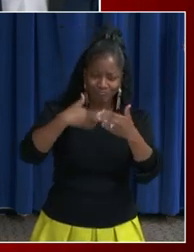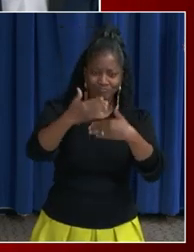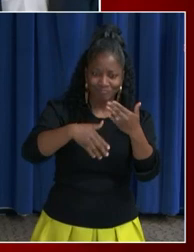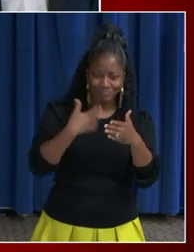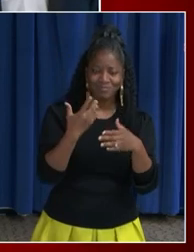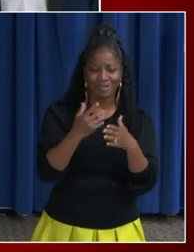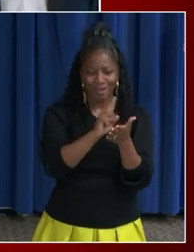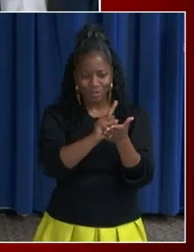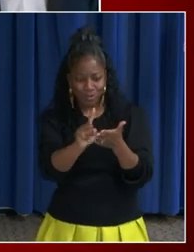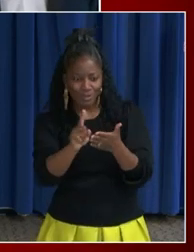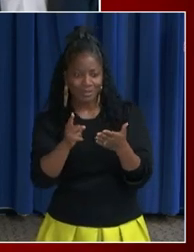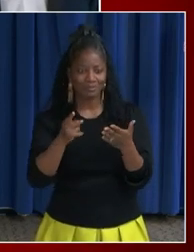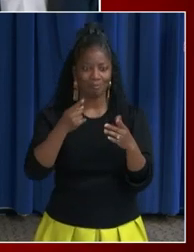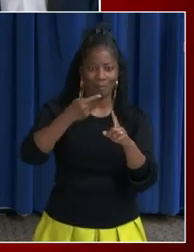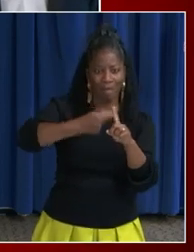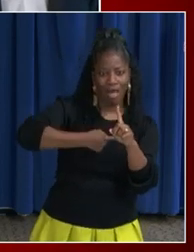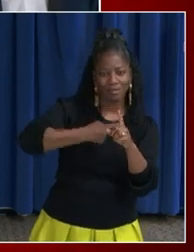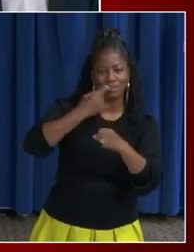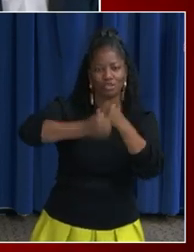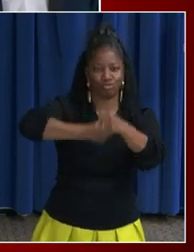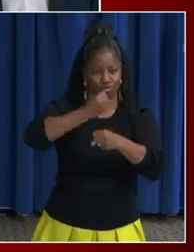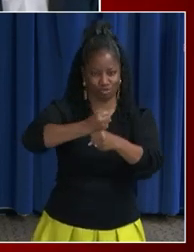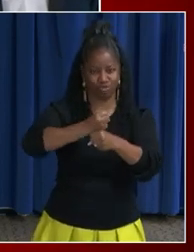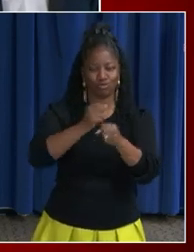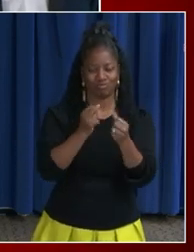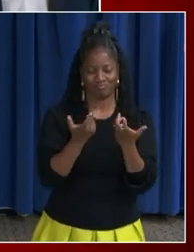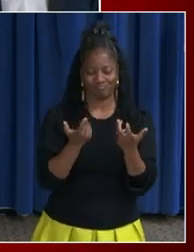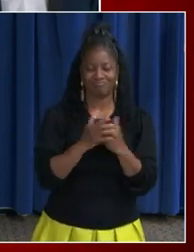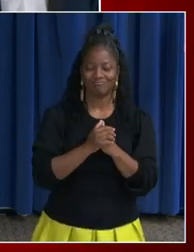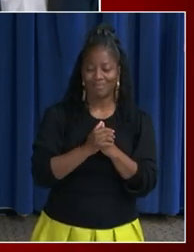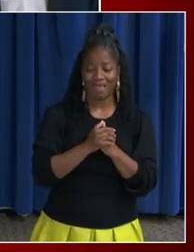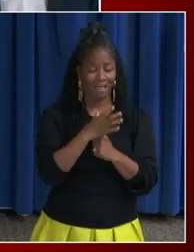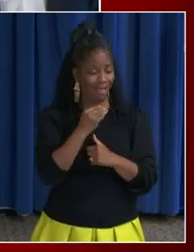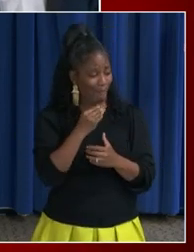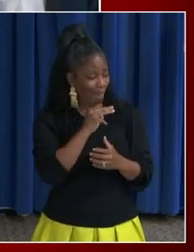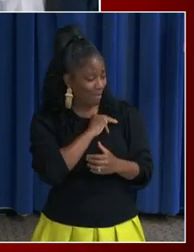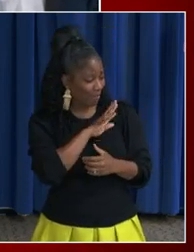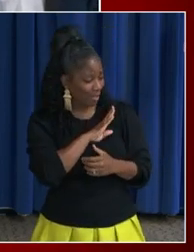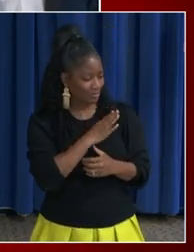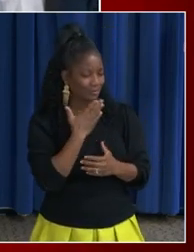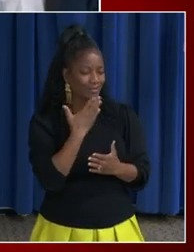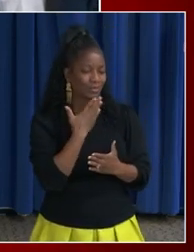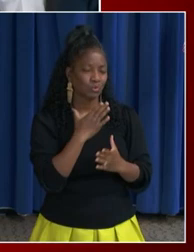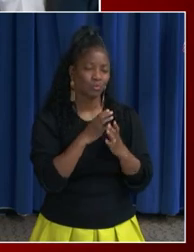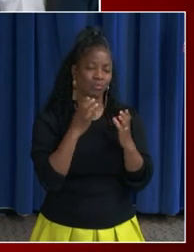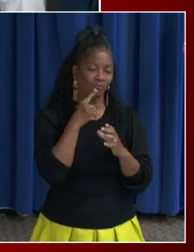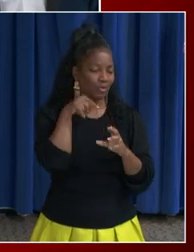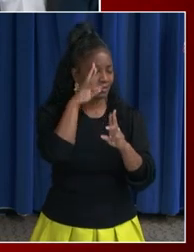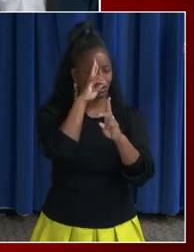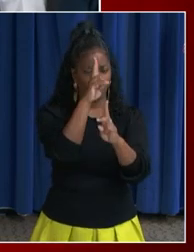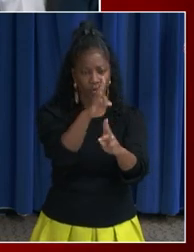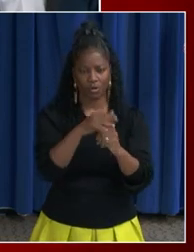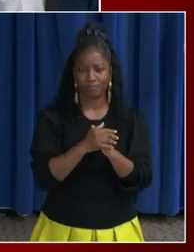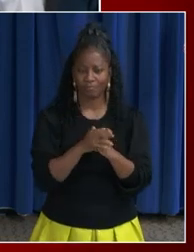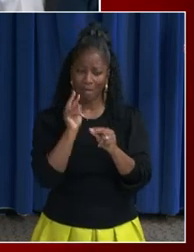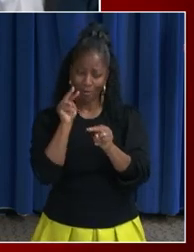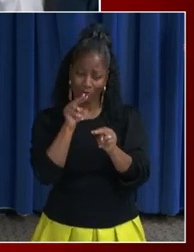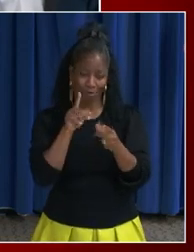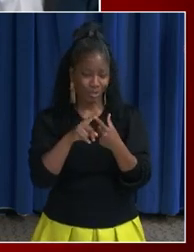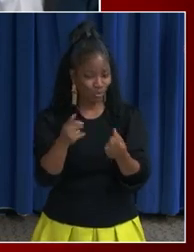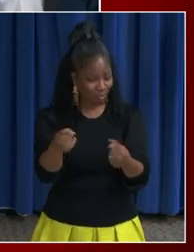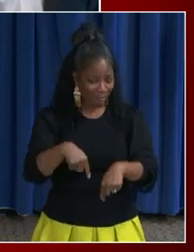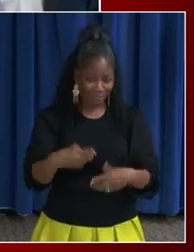years. And again, Mayor Bowser, thank you for this honor. It truly is. I'm looking forward to coming on